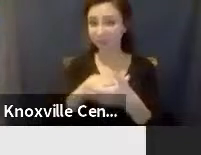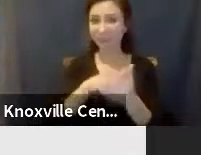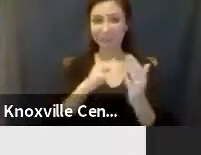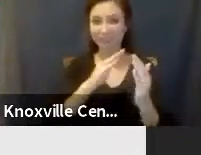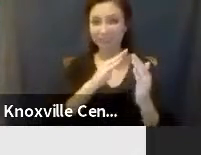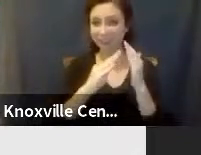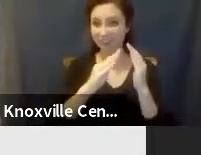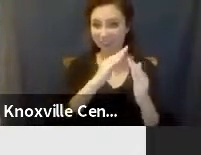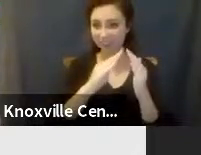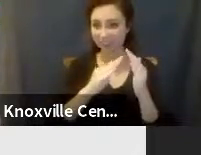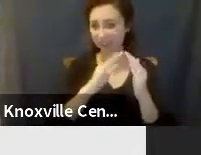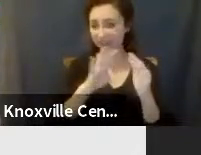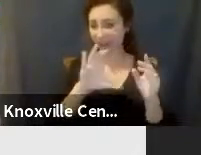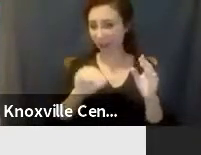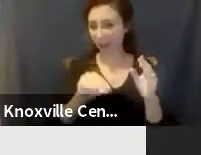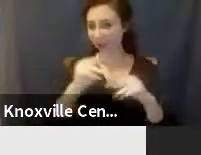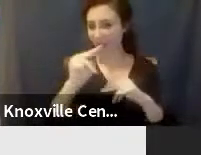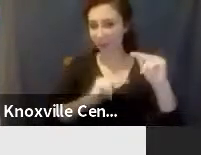County.